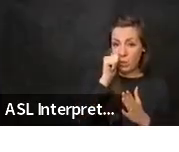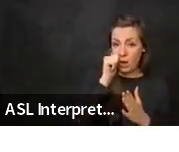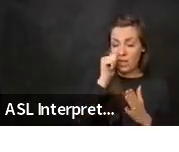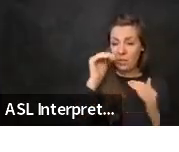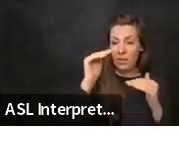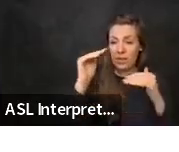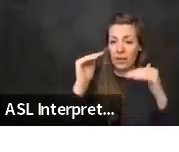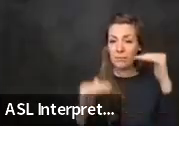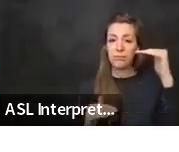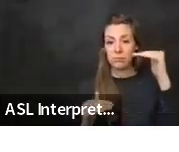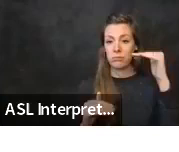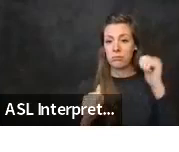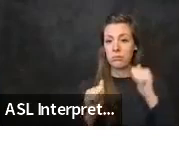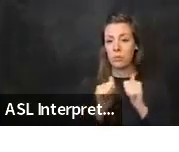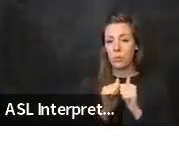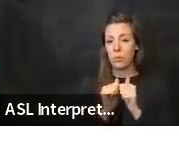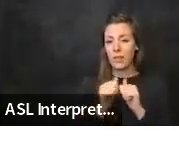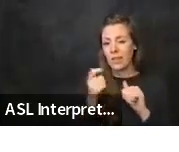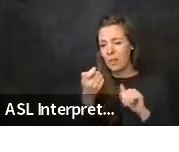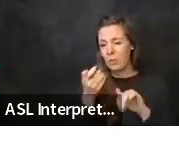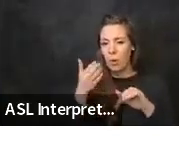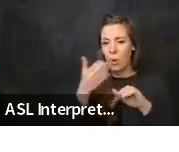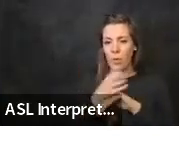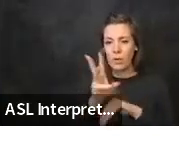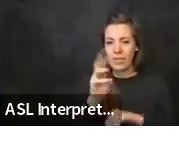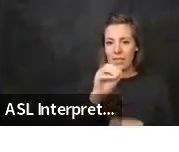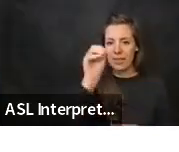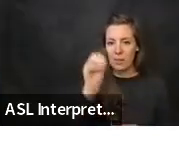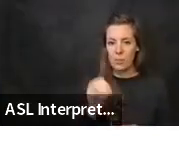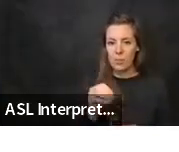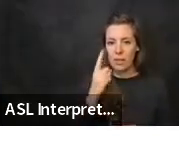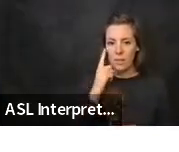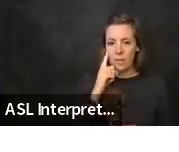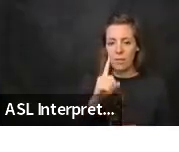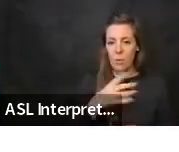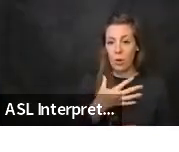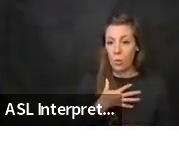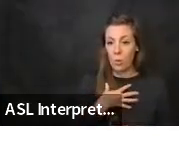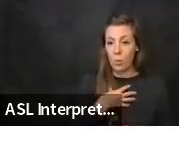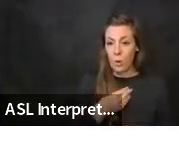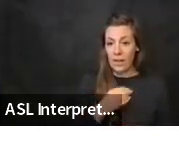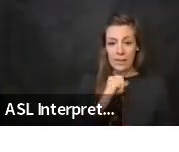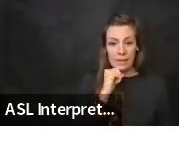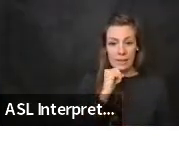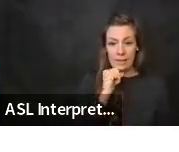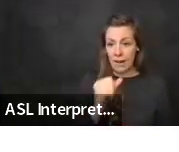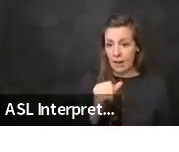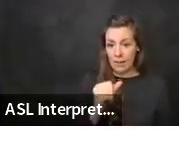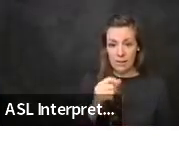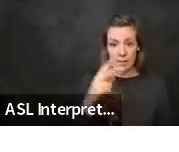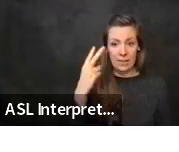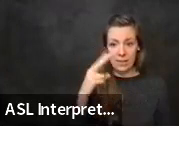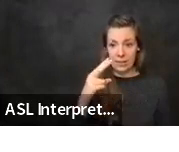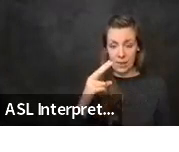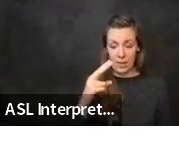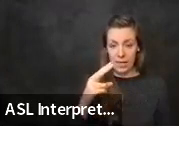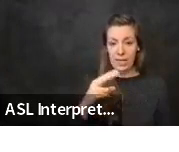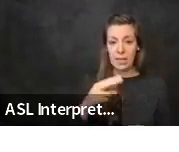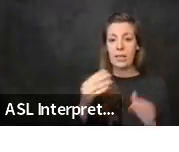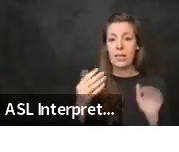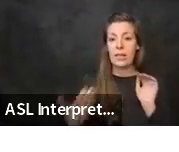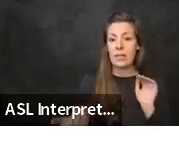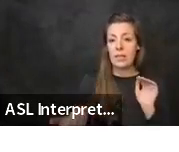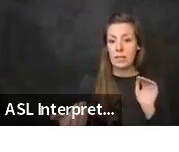disparities with a little over 60%, for example, of white non-Hispanic residents boosted as compared